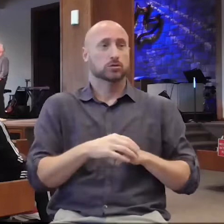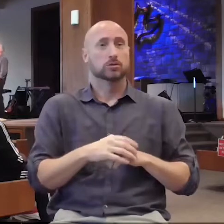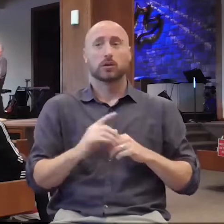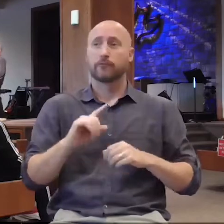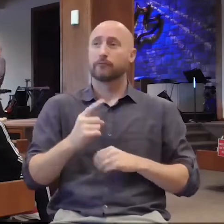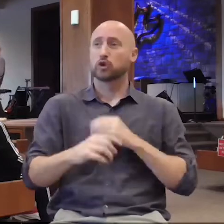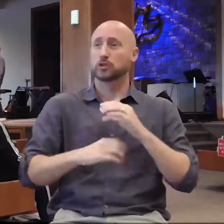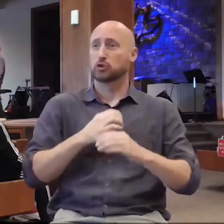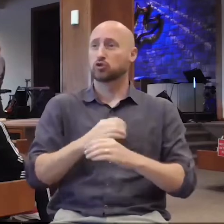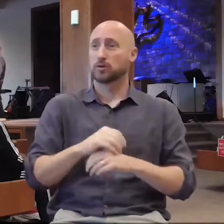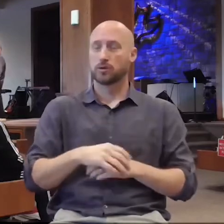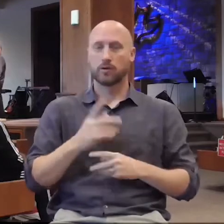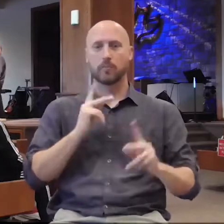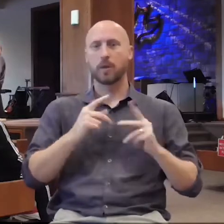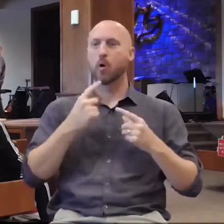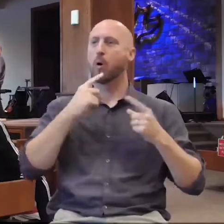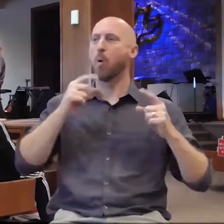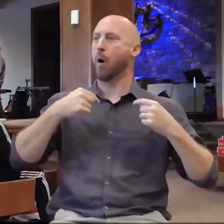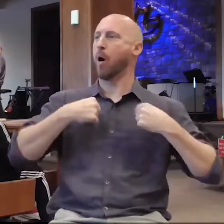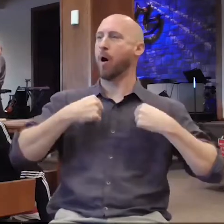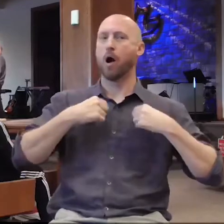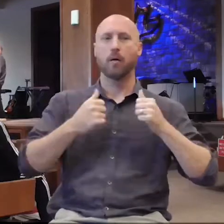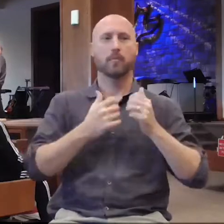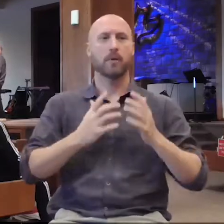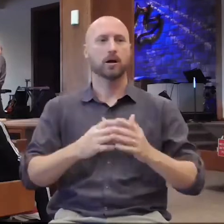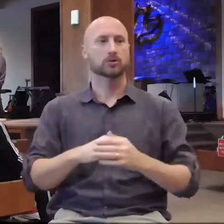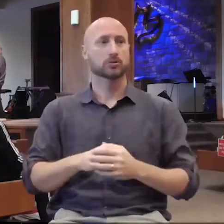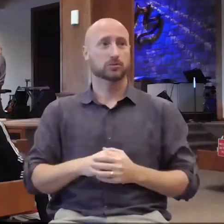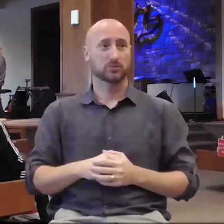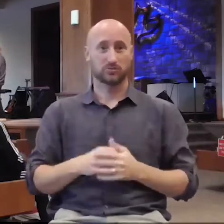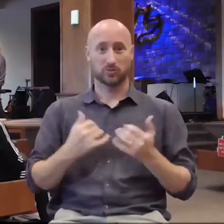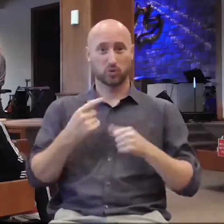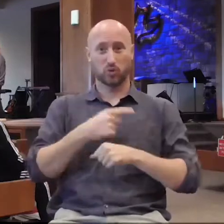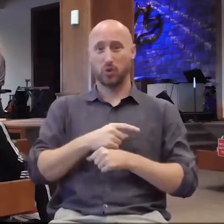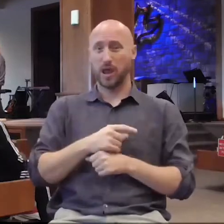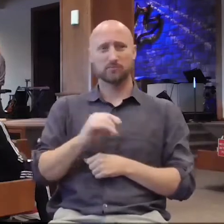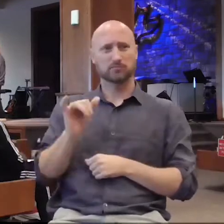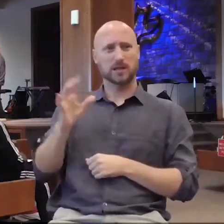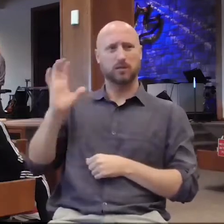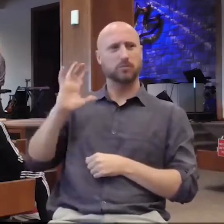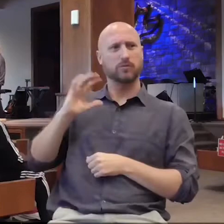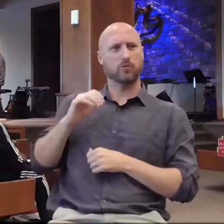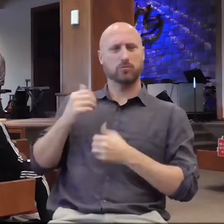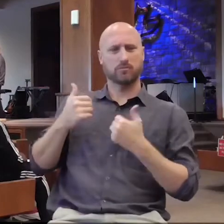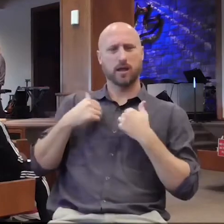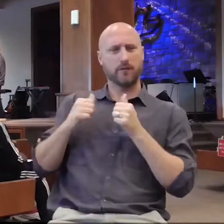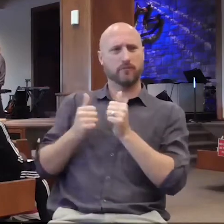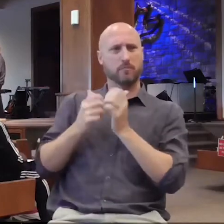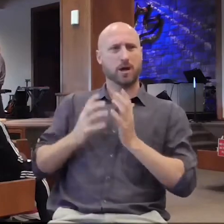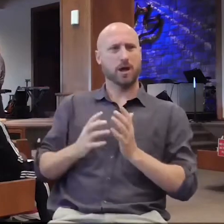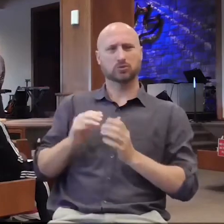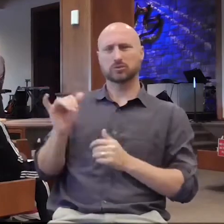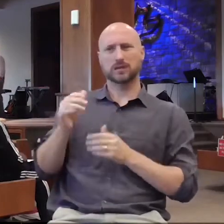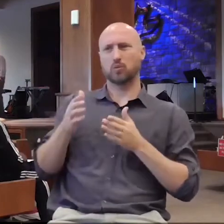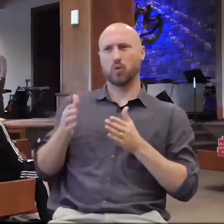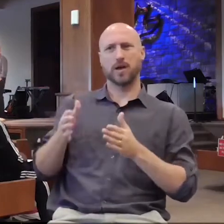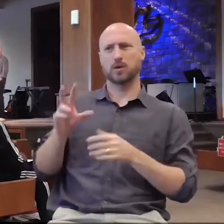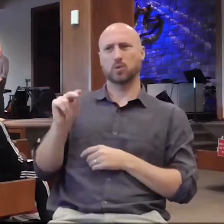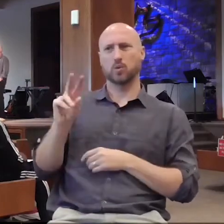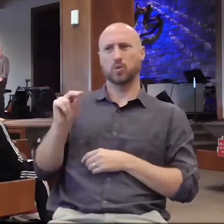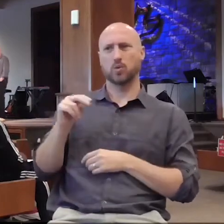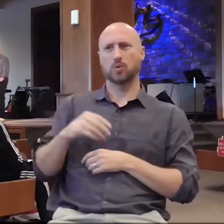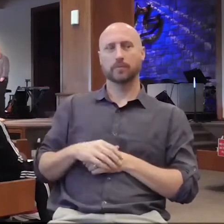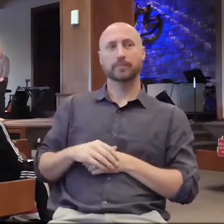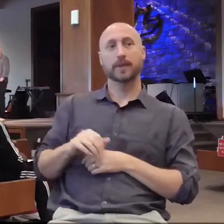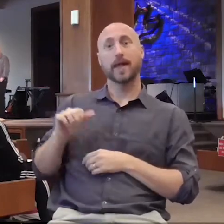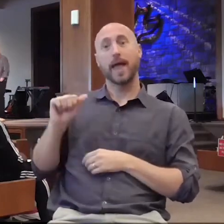and people were claiming to be apostles. Look, there's no apostles around today like there was then, okay? There were the